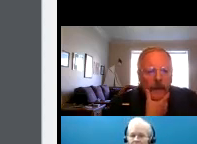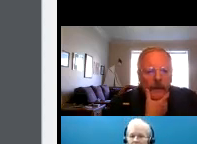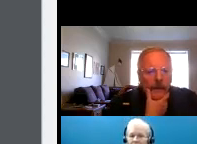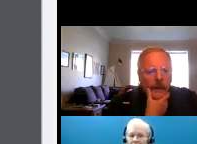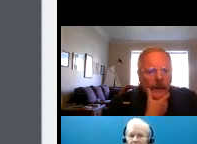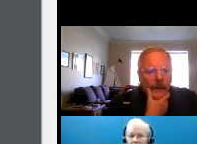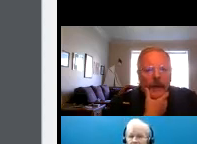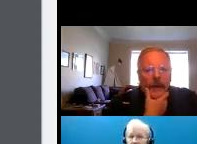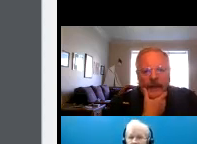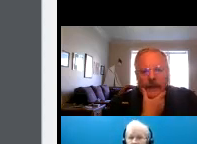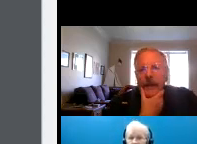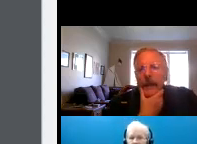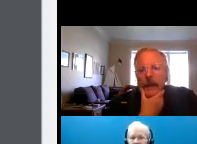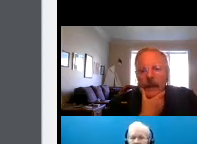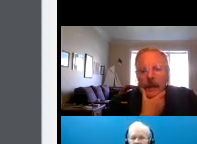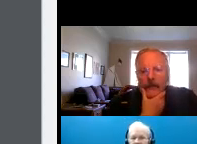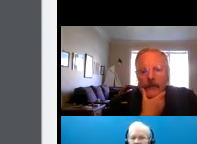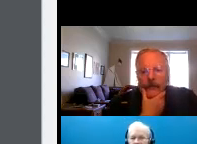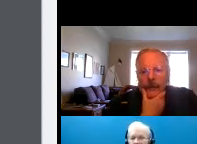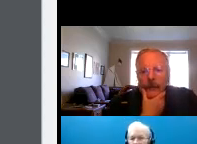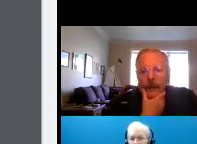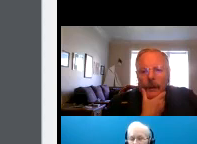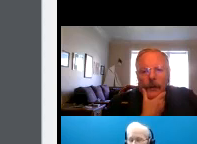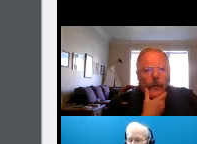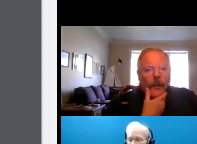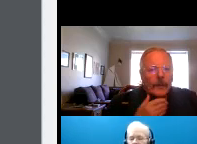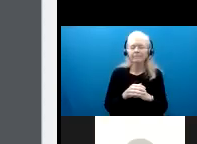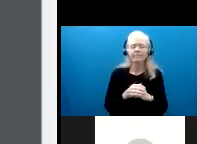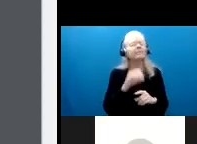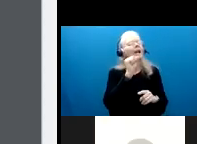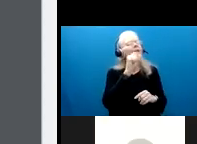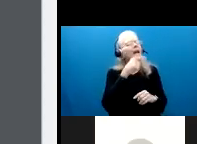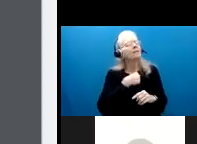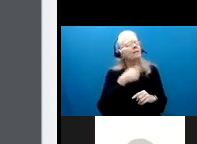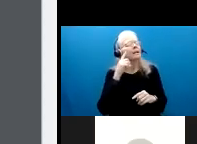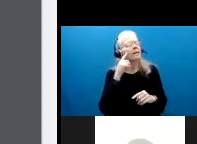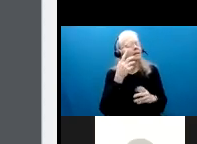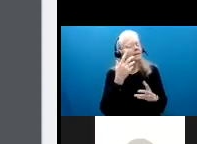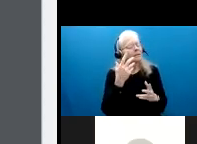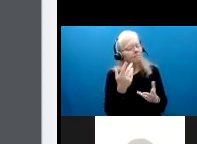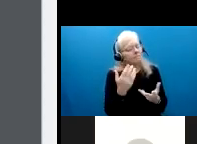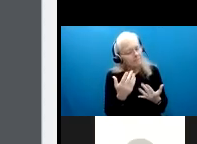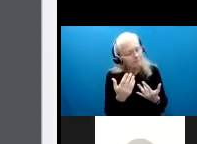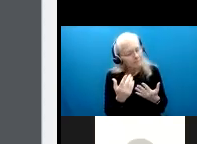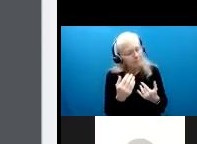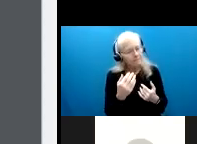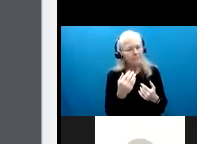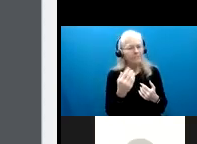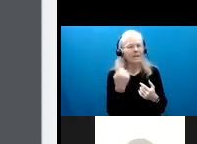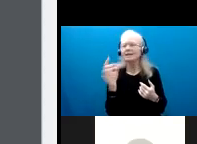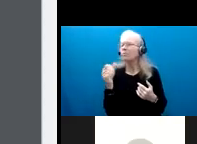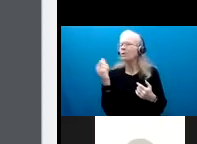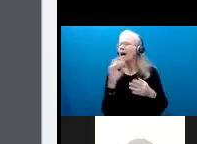Stephen? Yeah, I think if you really do, as it was mentioned, I think